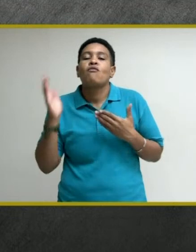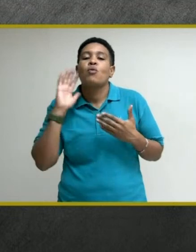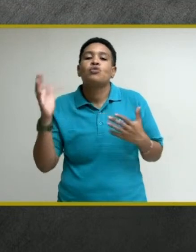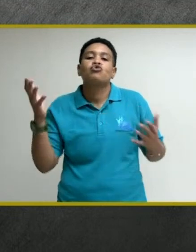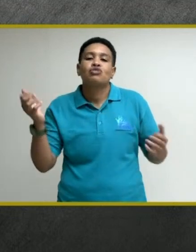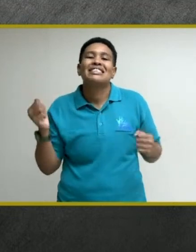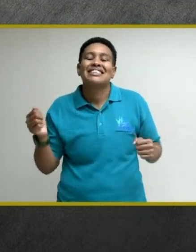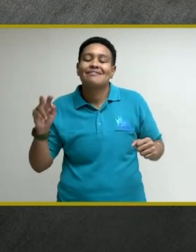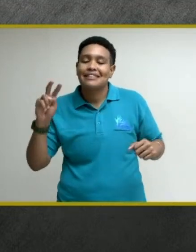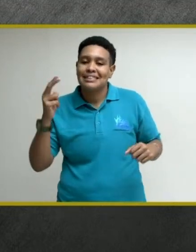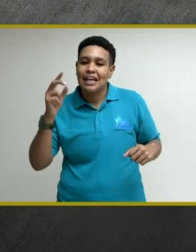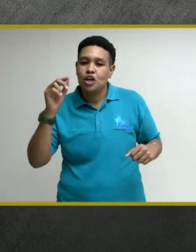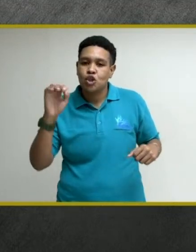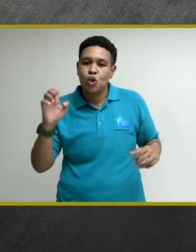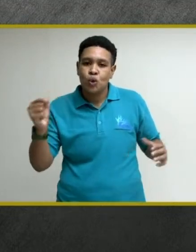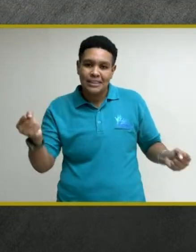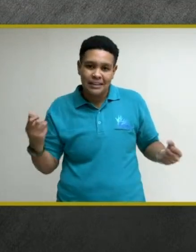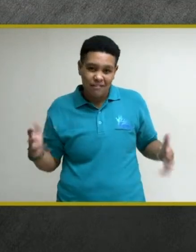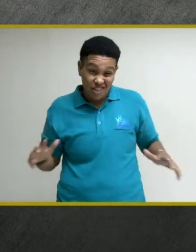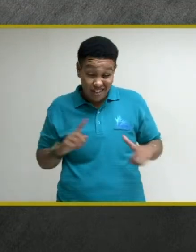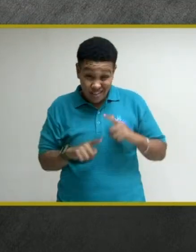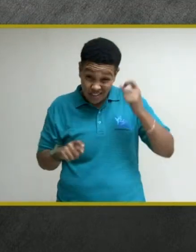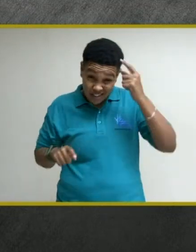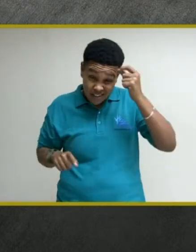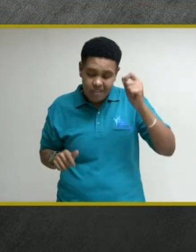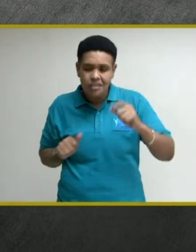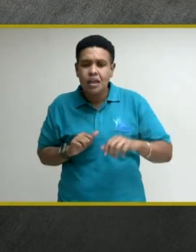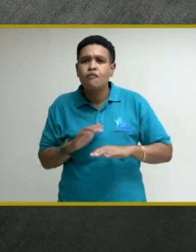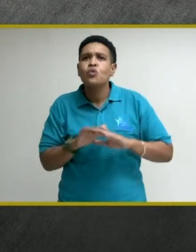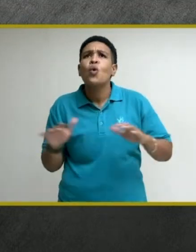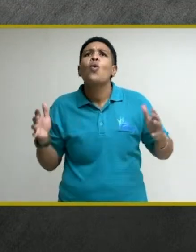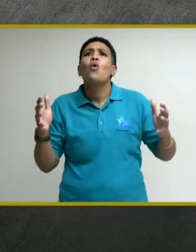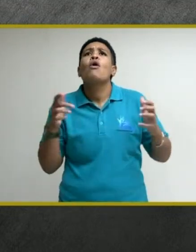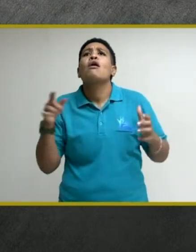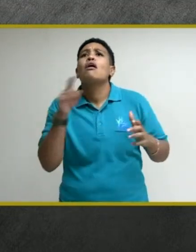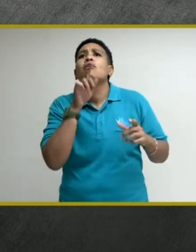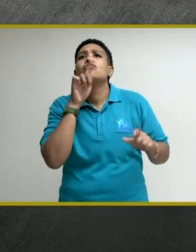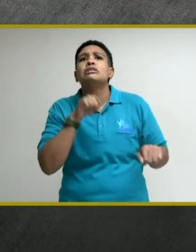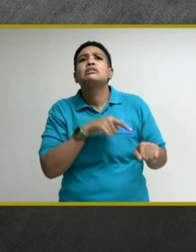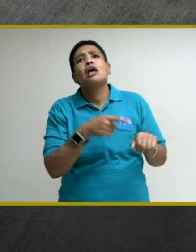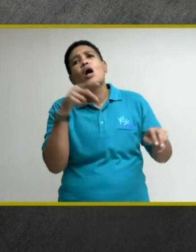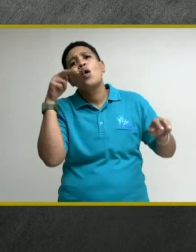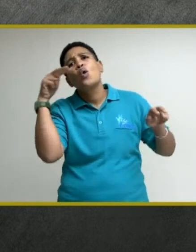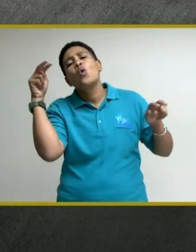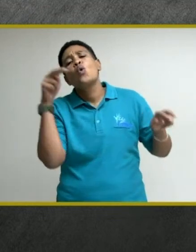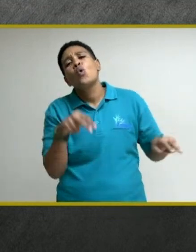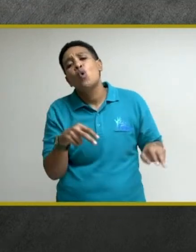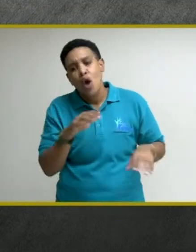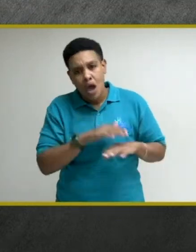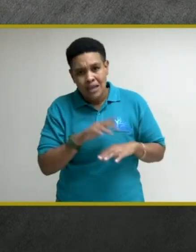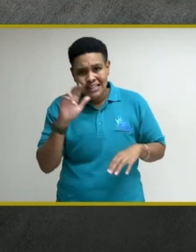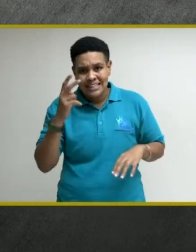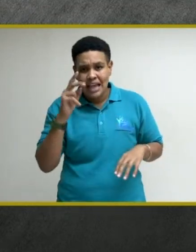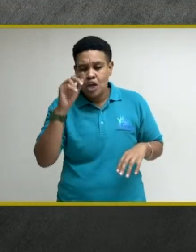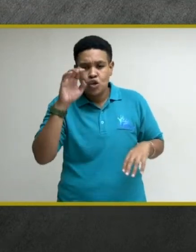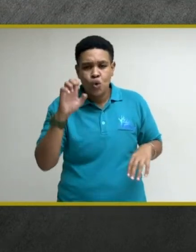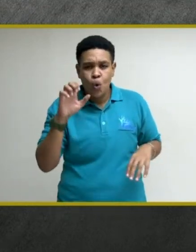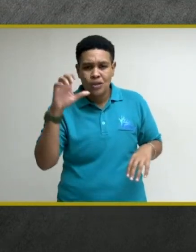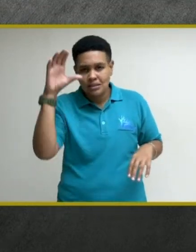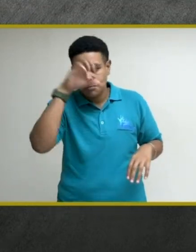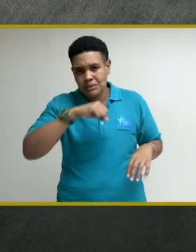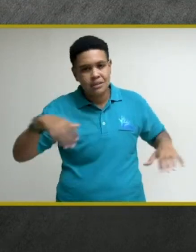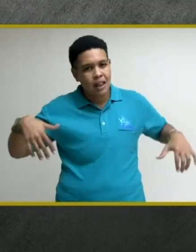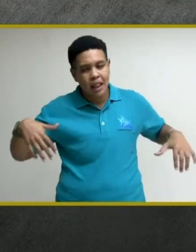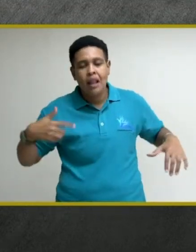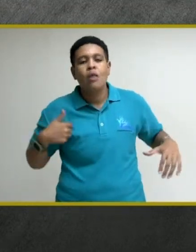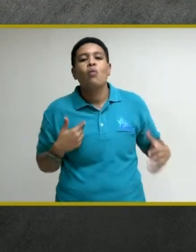received the second dose. However, I don't want us to begin looking at second dose misses as yet.